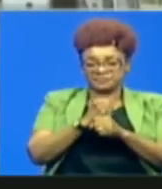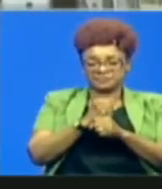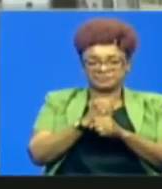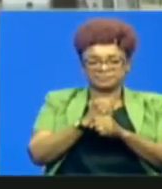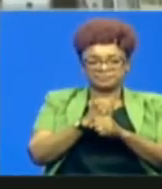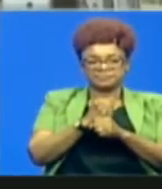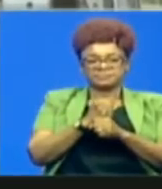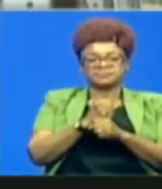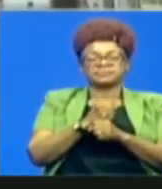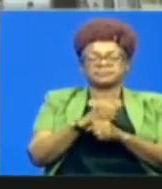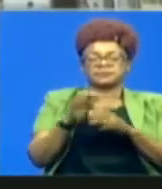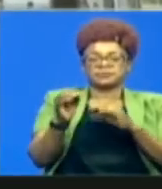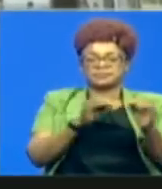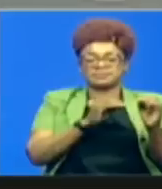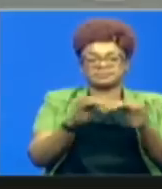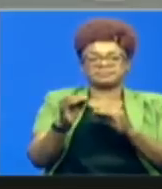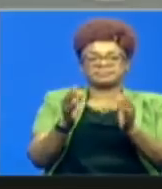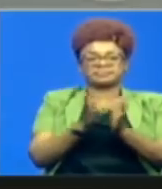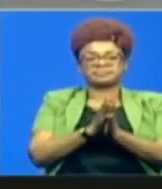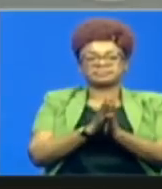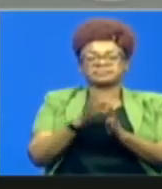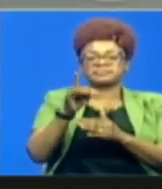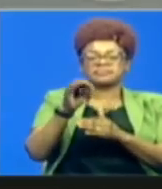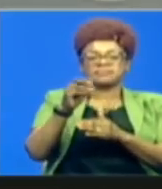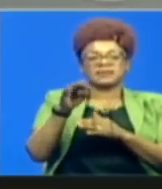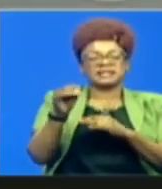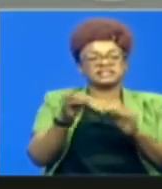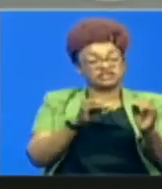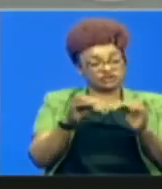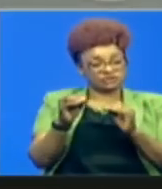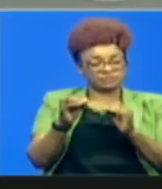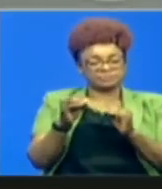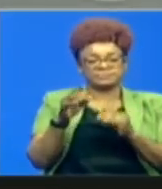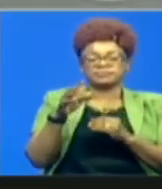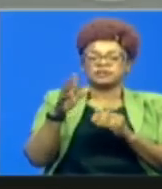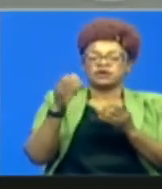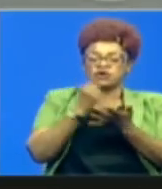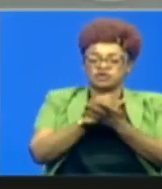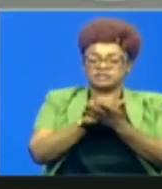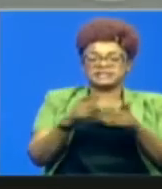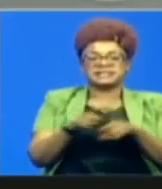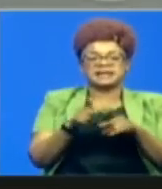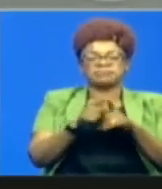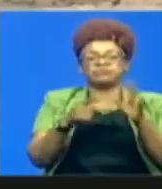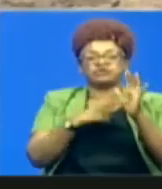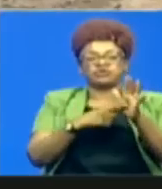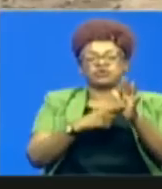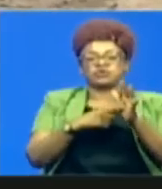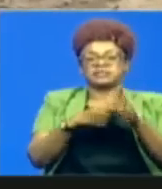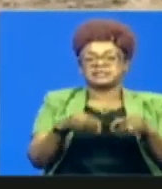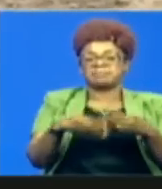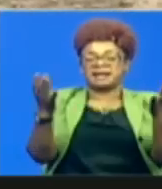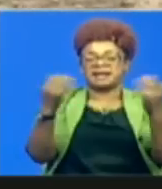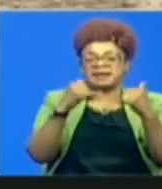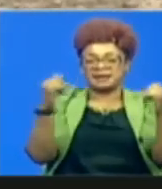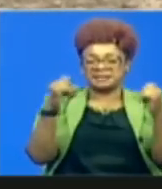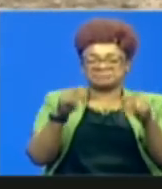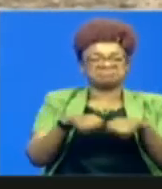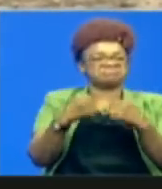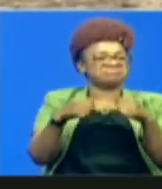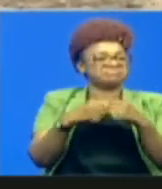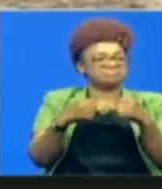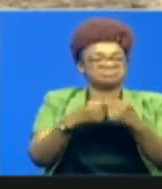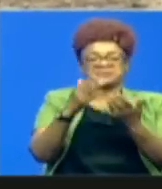acceleration, mobilization and demobilization. The audit also revealed that the supply line and the substations were vandalized